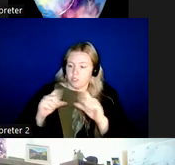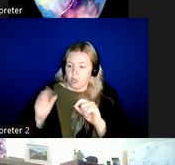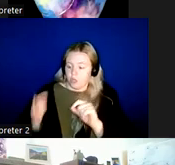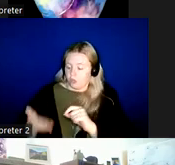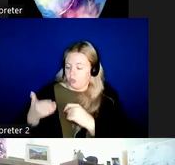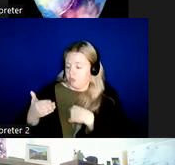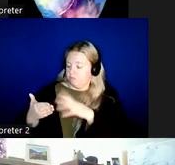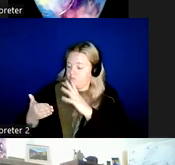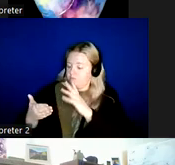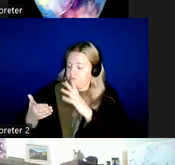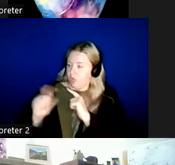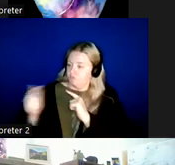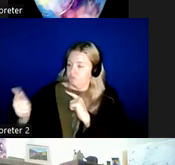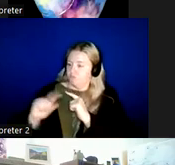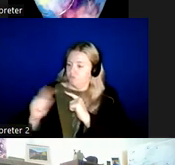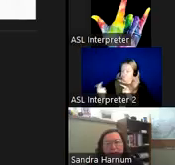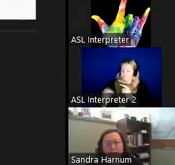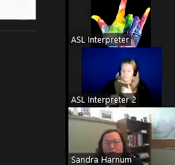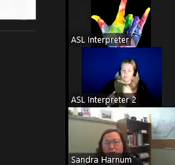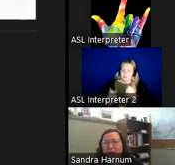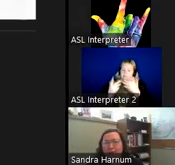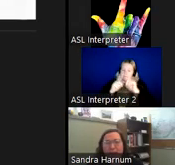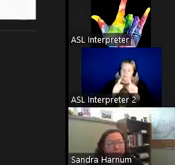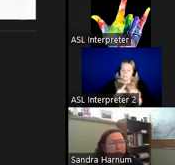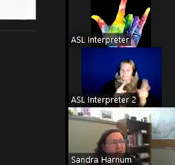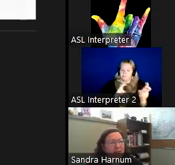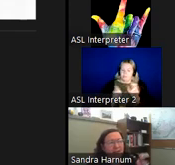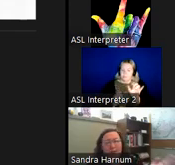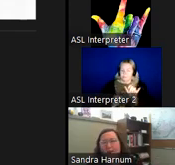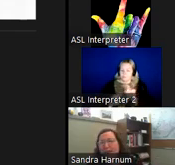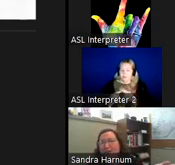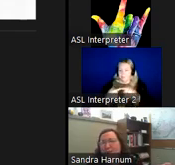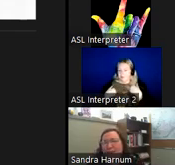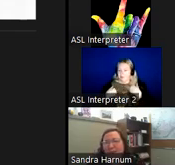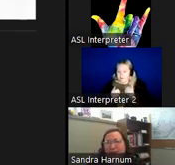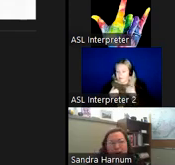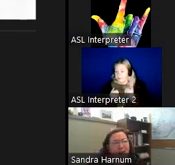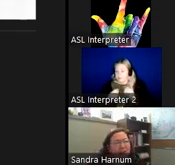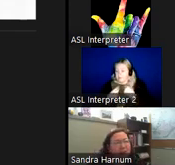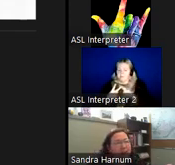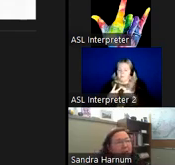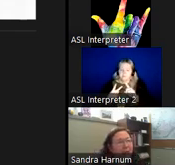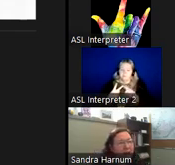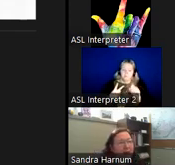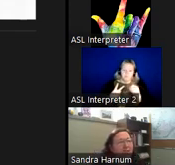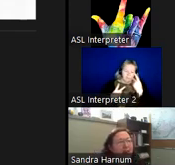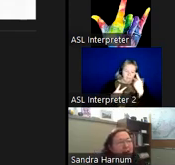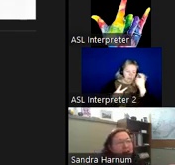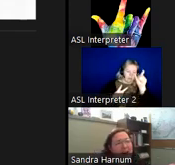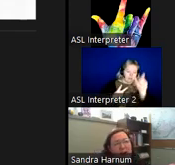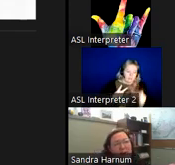and they come in a range of different topics. So we have animals, and as well as over on the side, you see that we